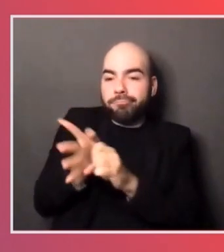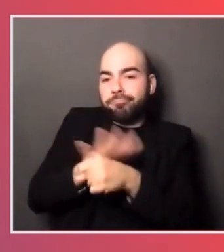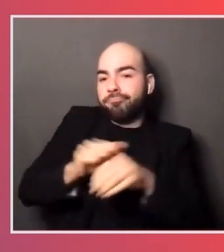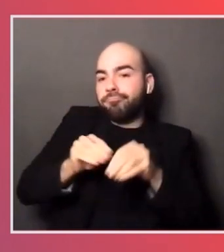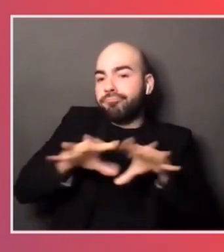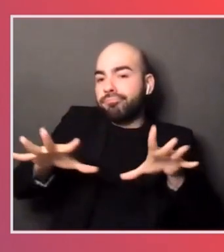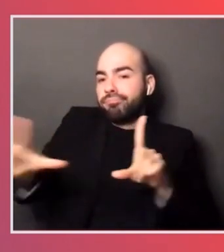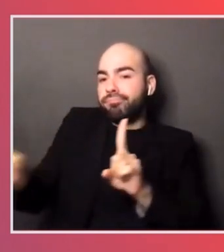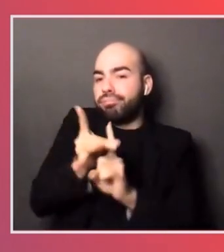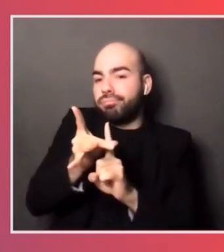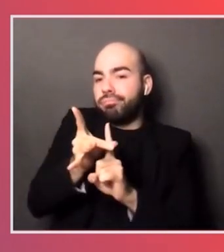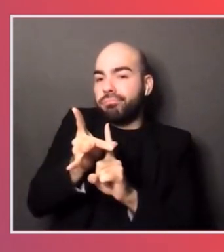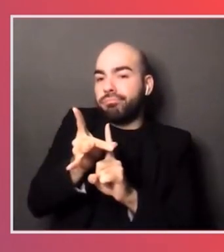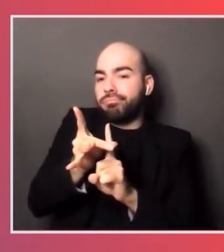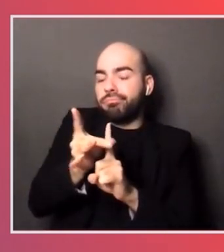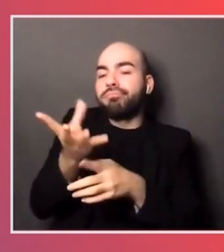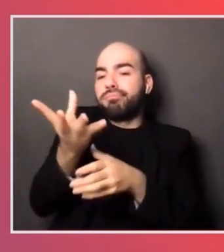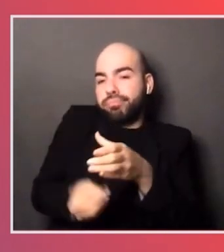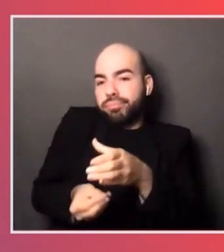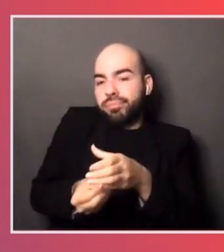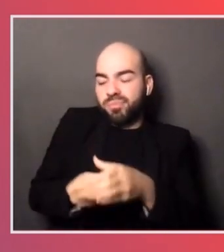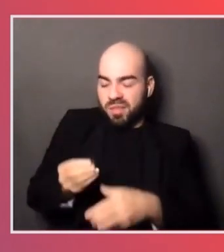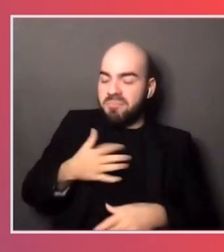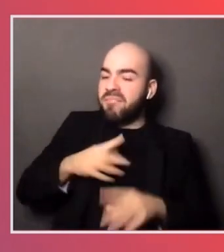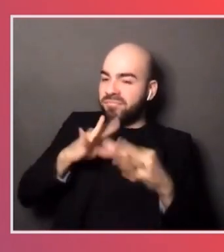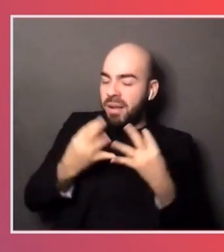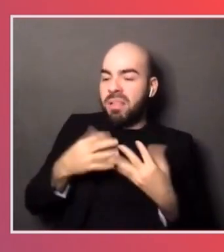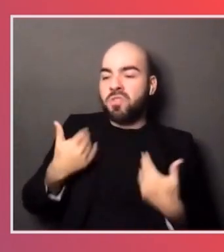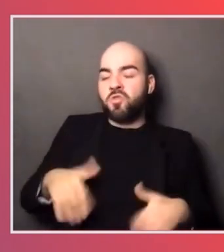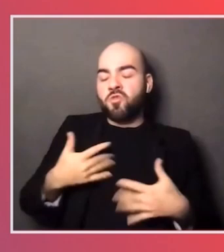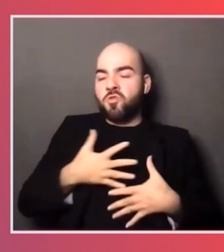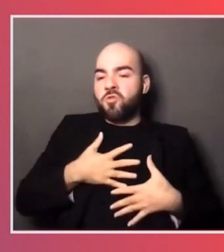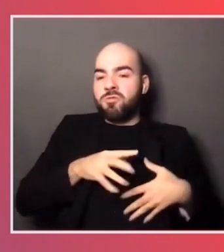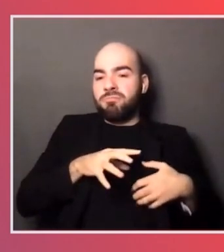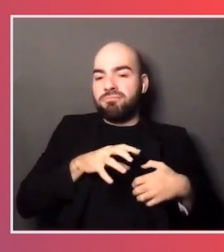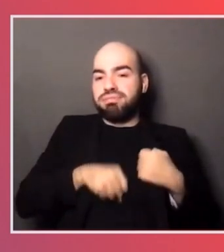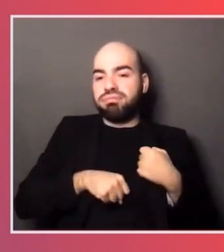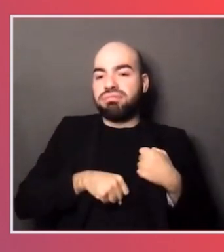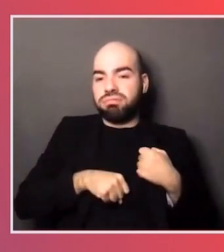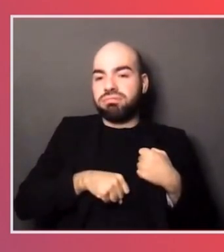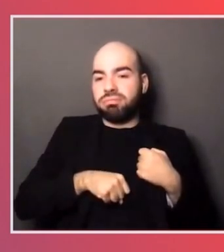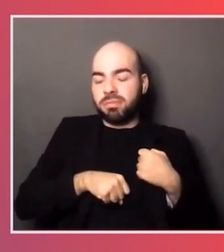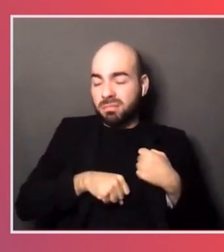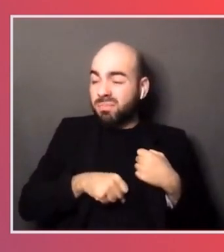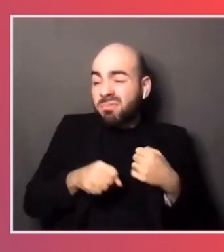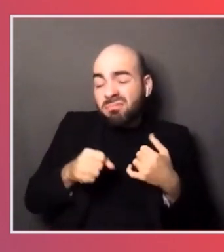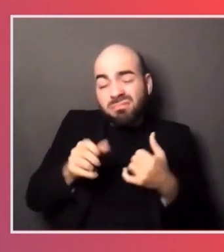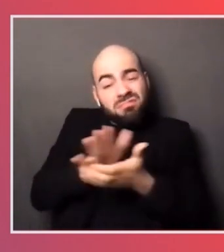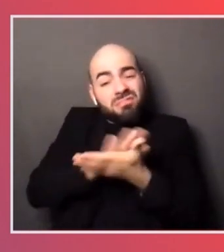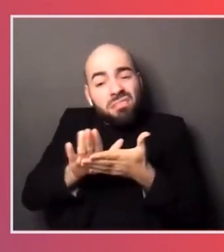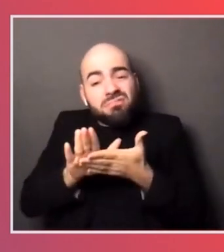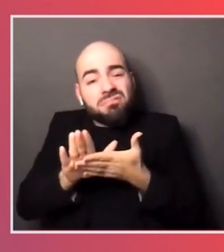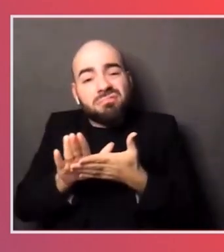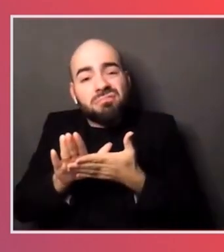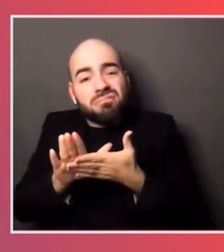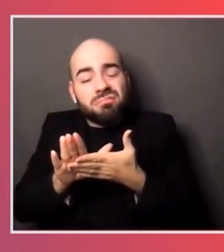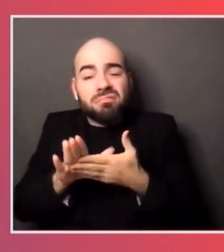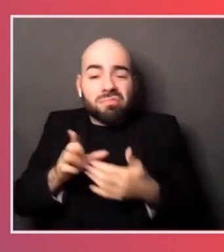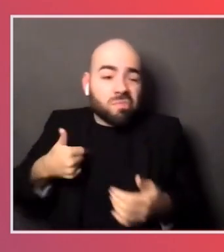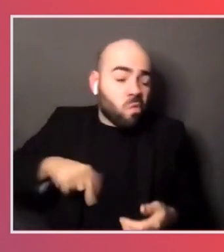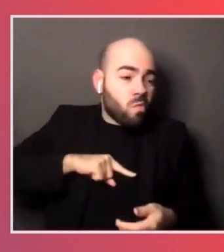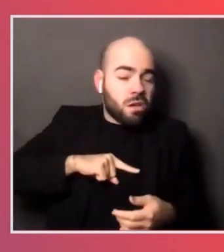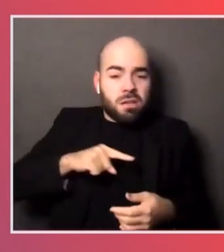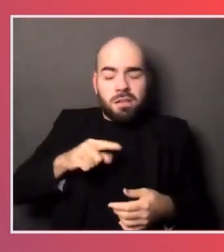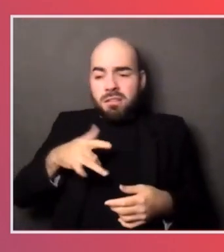really hard. But it's great that we're able to come around one another and